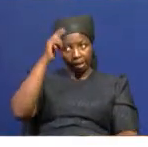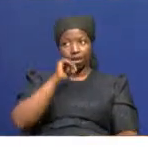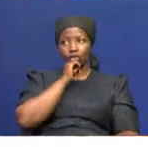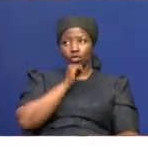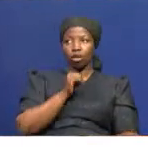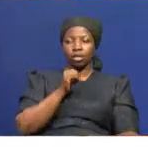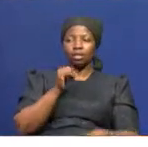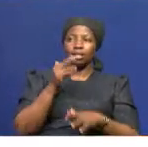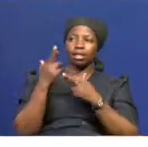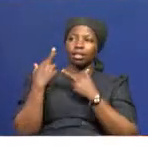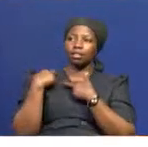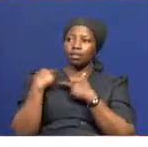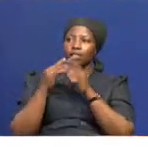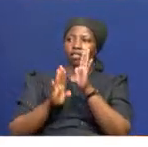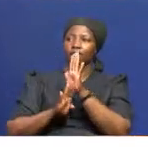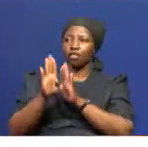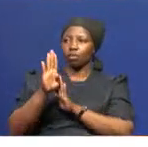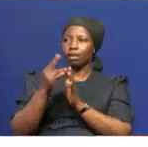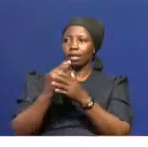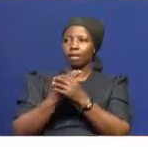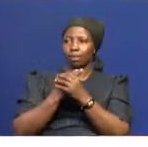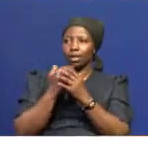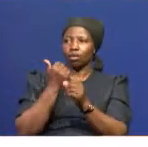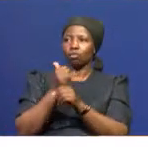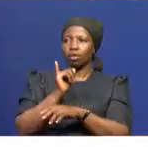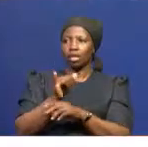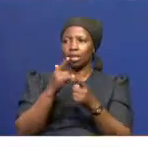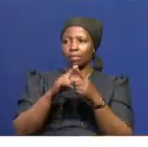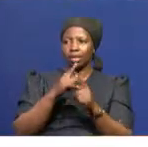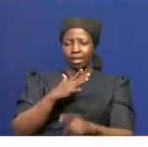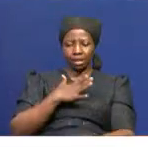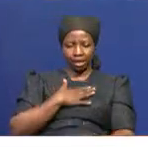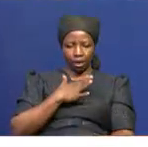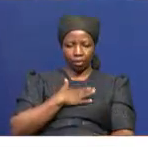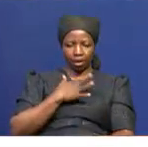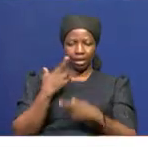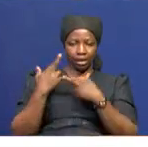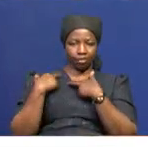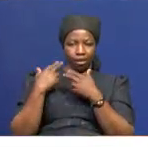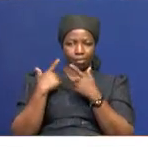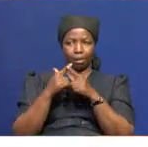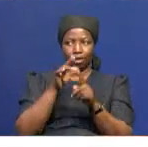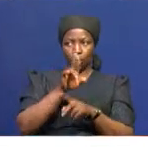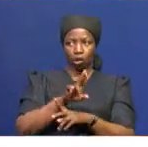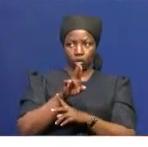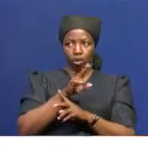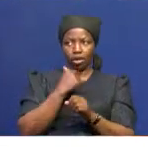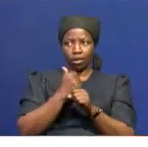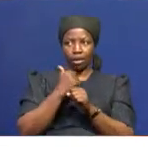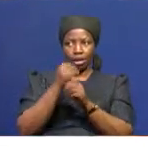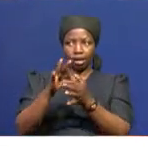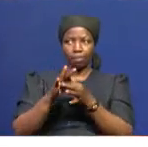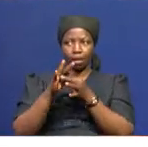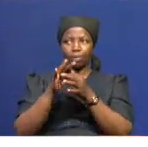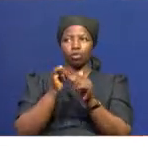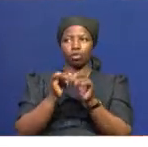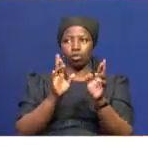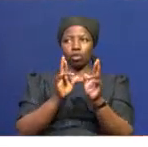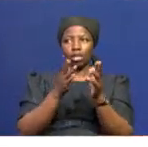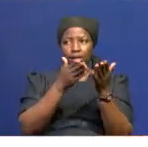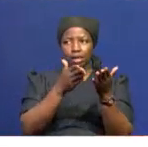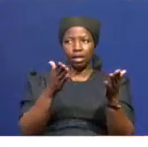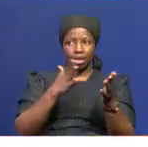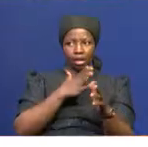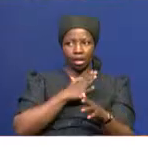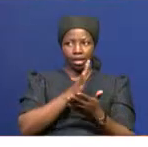of the development partners to do so. It is us, but we leverage on the working partnership that are already existing. Some of the partnership are